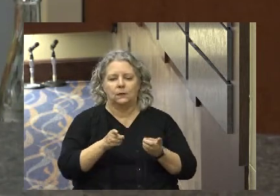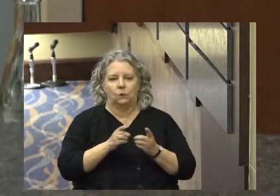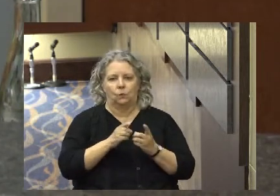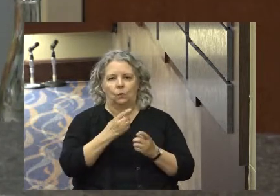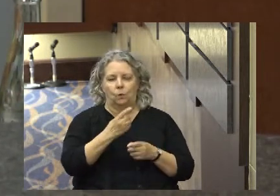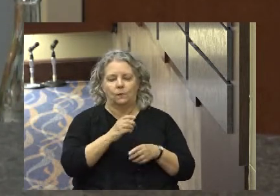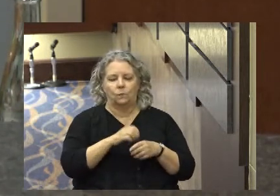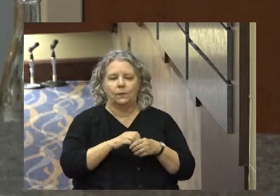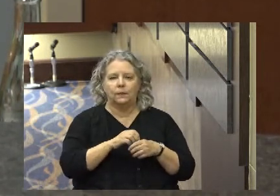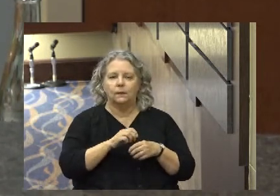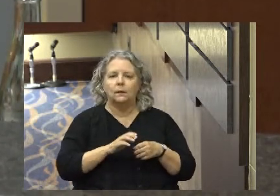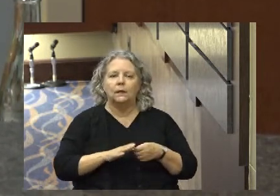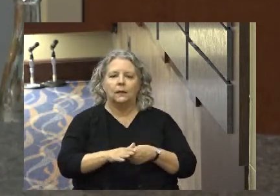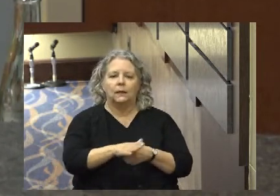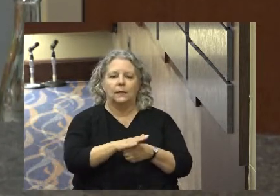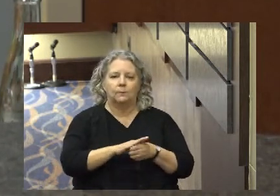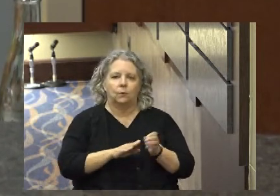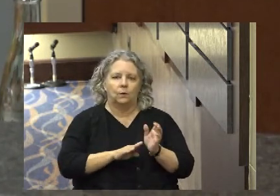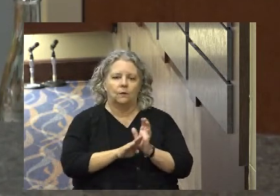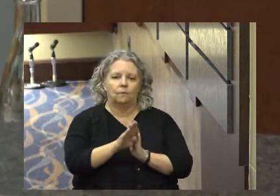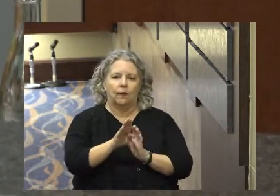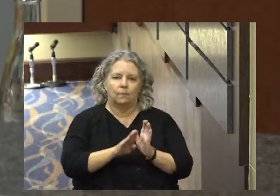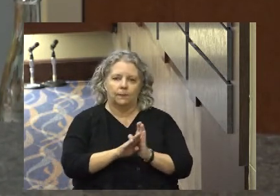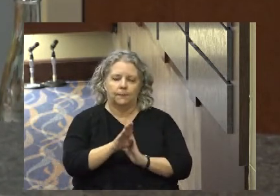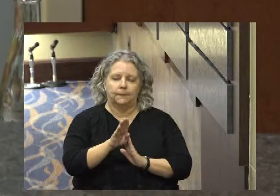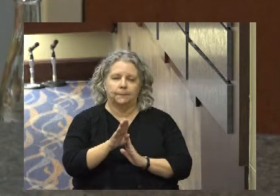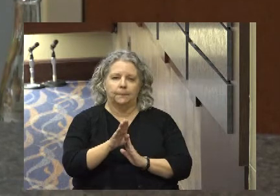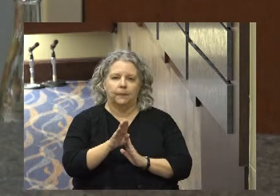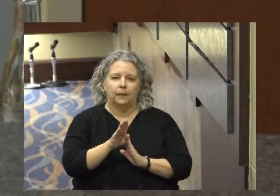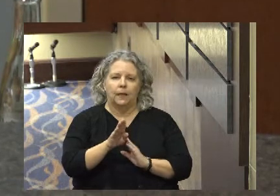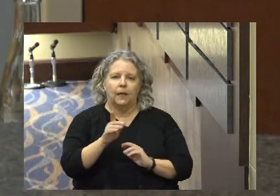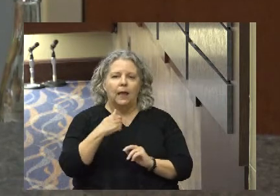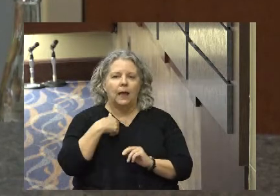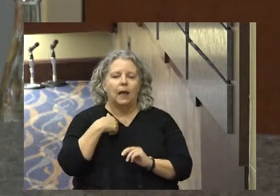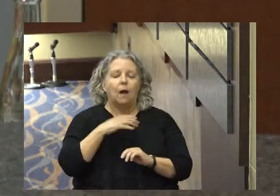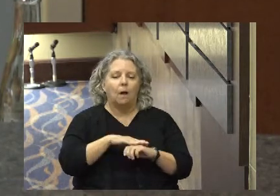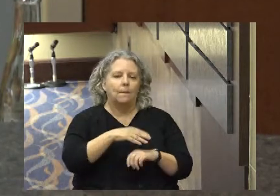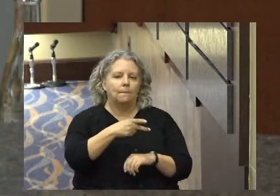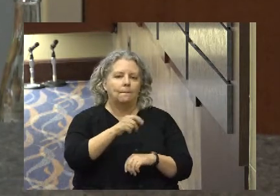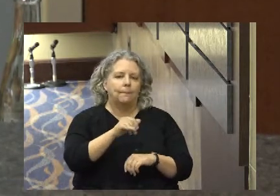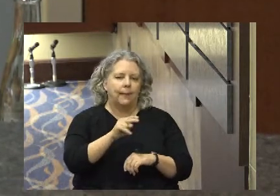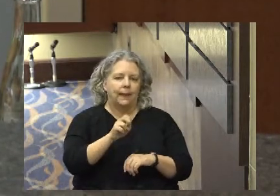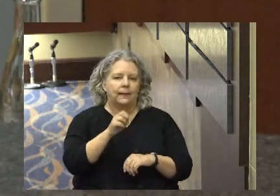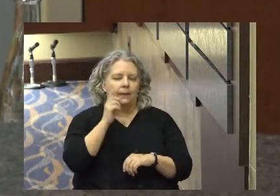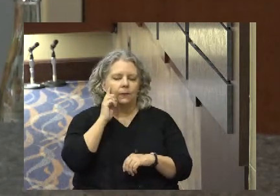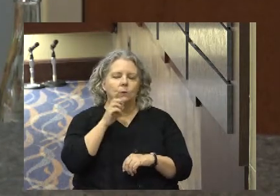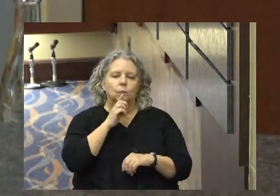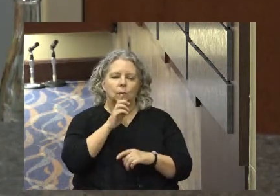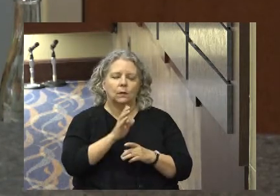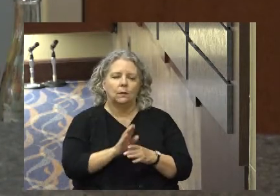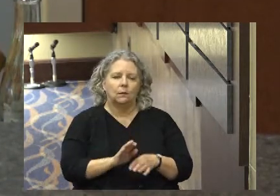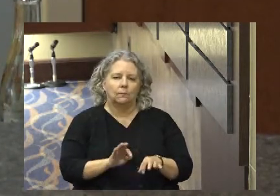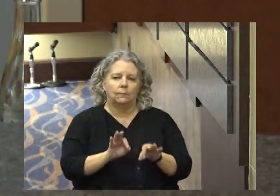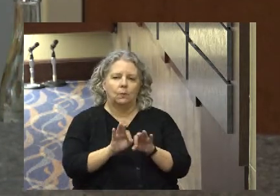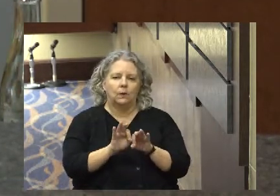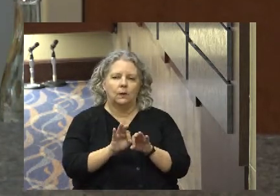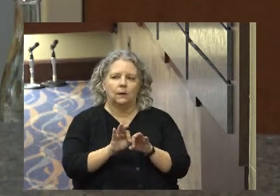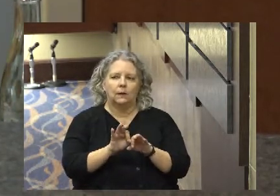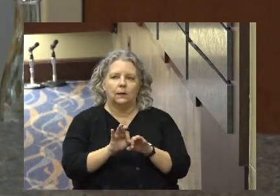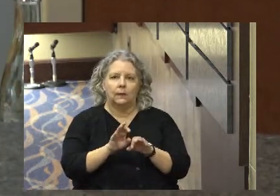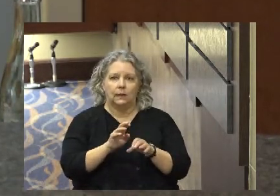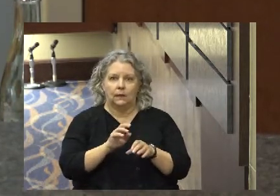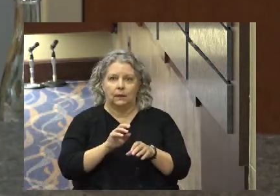development on Payne. I think it's imperative that, you know, in our core especially, that we